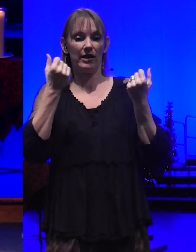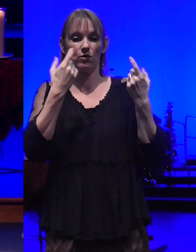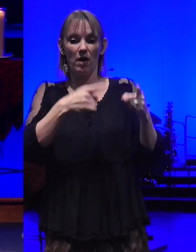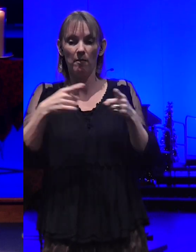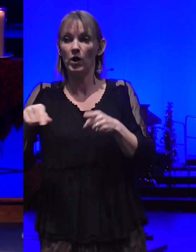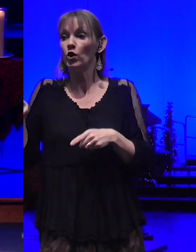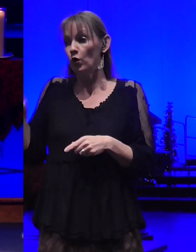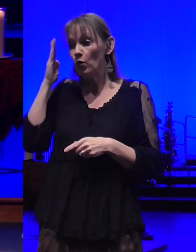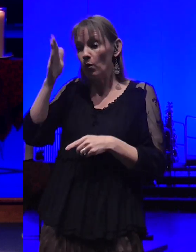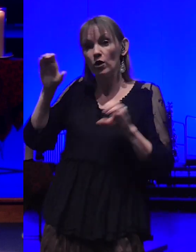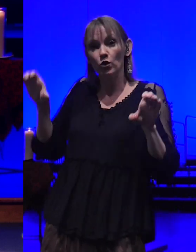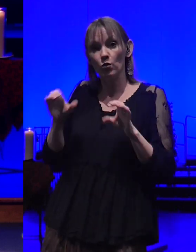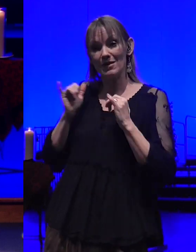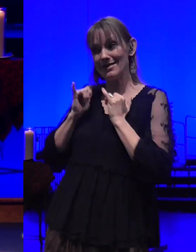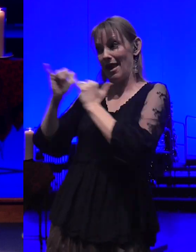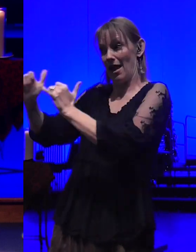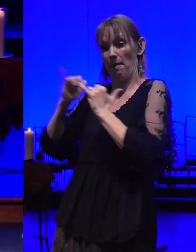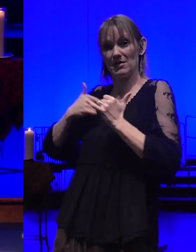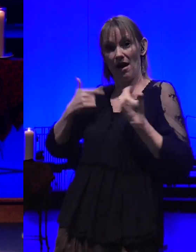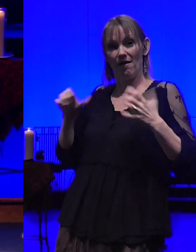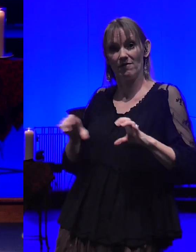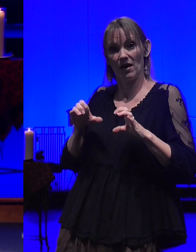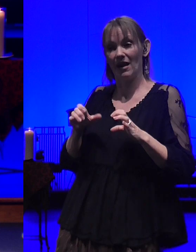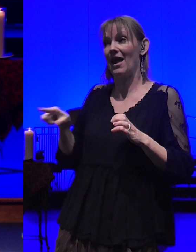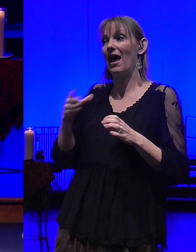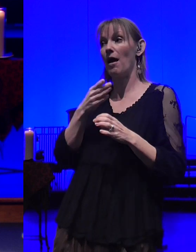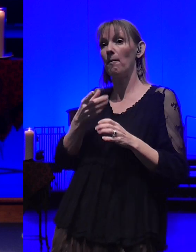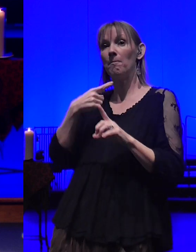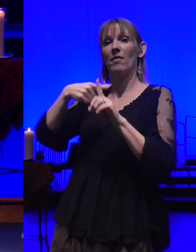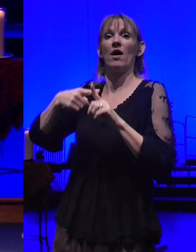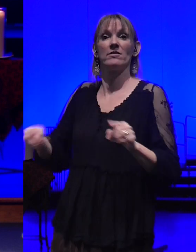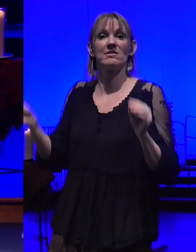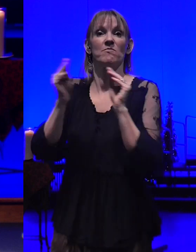that I have done, and greater things will you do.